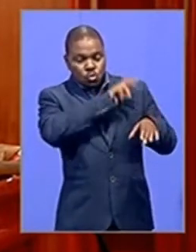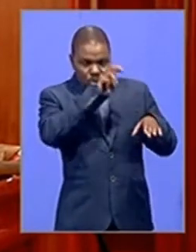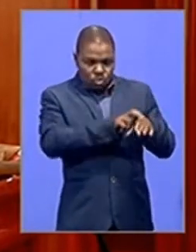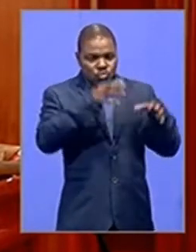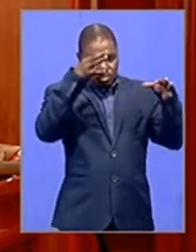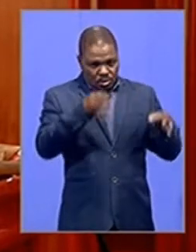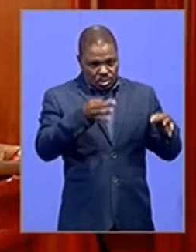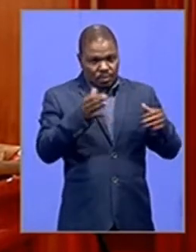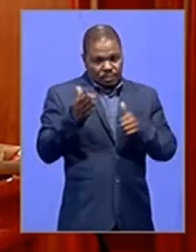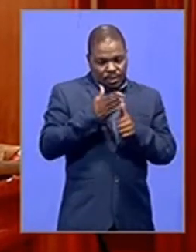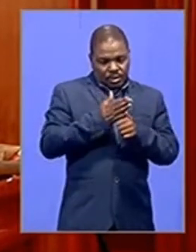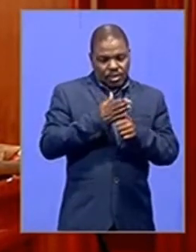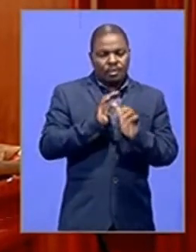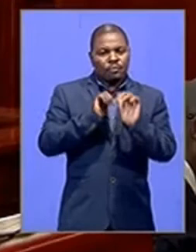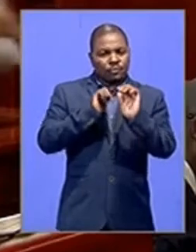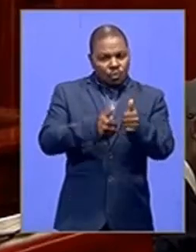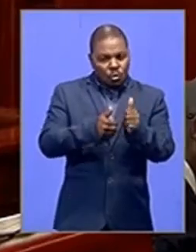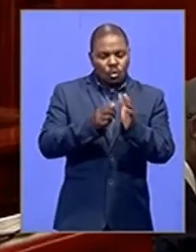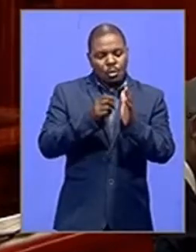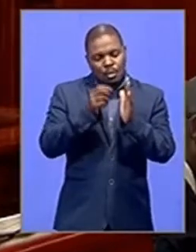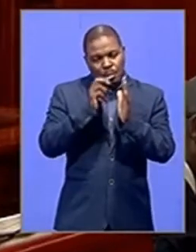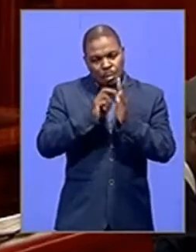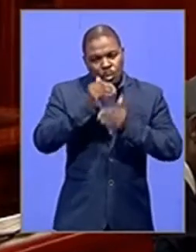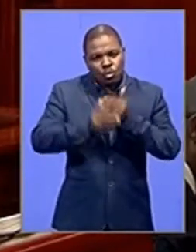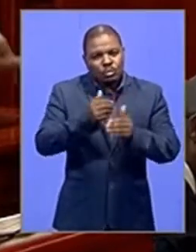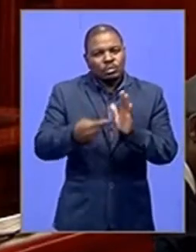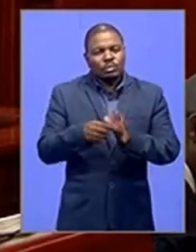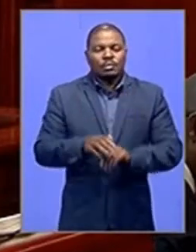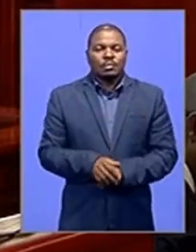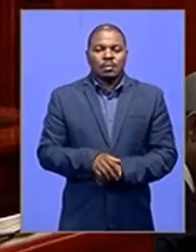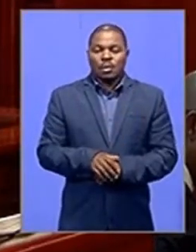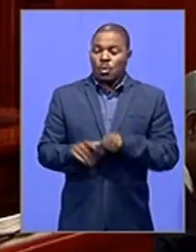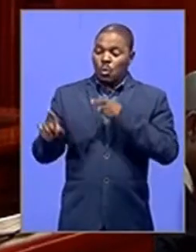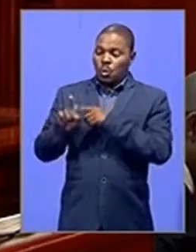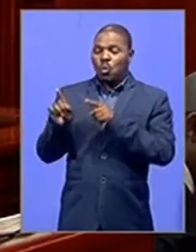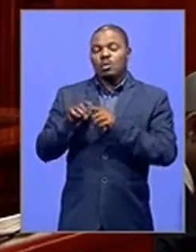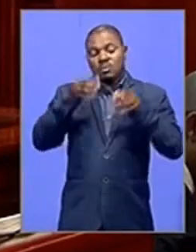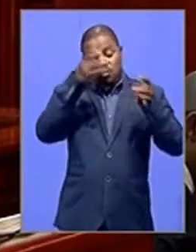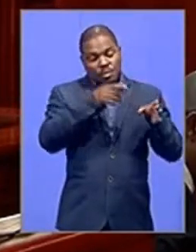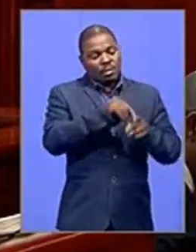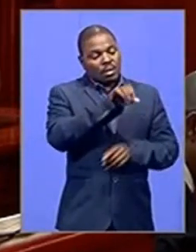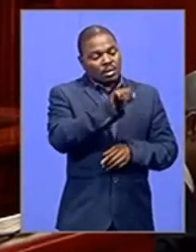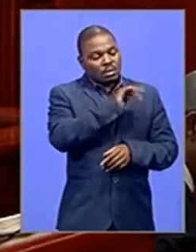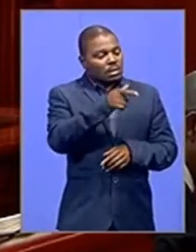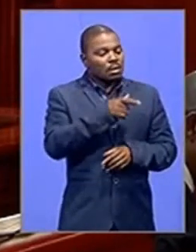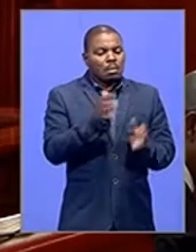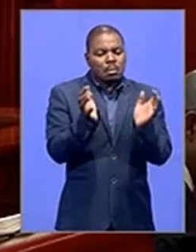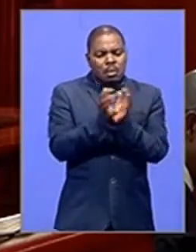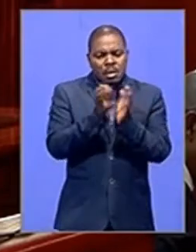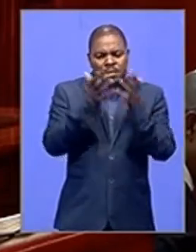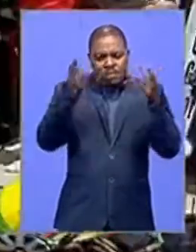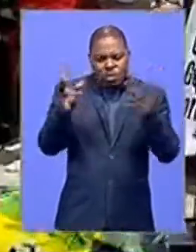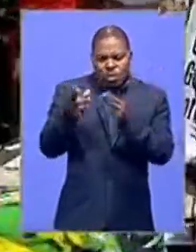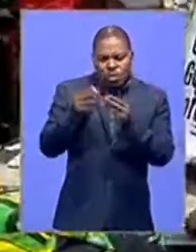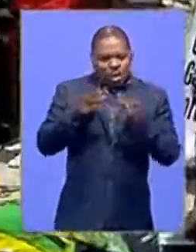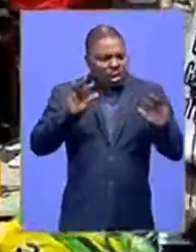made having followed a particular process. Mooki o boditše SABC gore e ntšhe bohlatse bja gore e boletše le diunione ka go